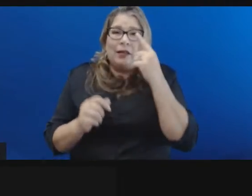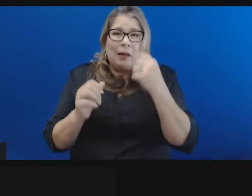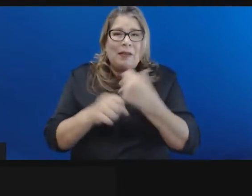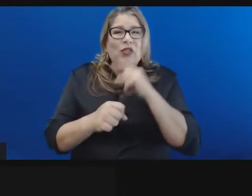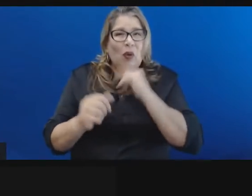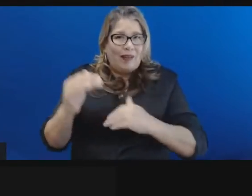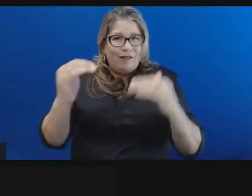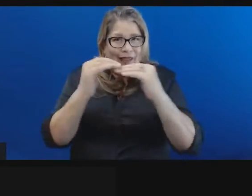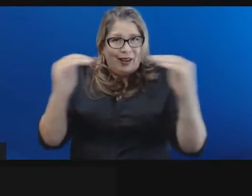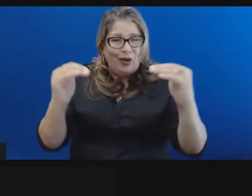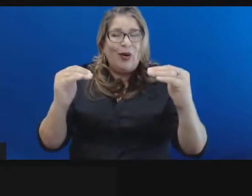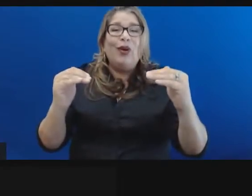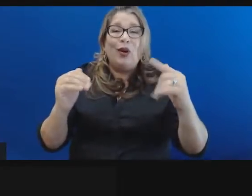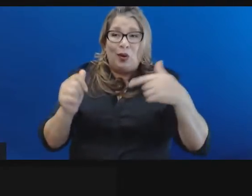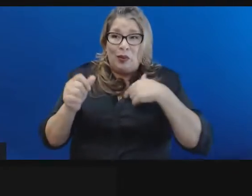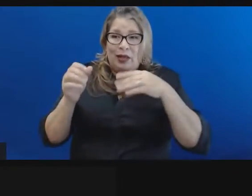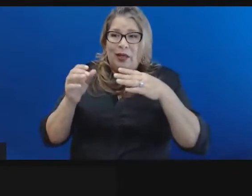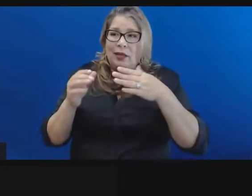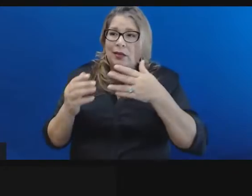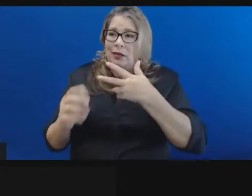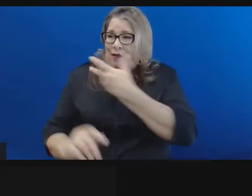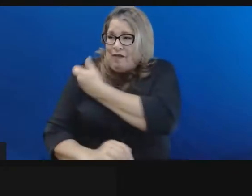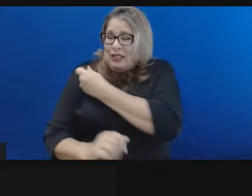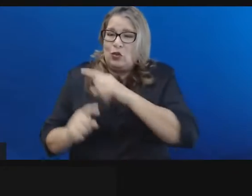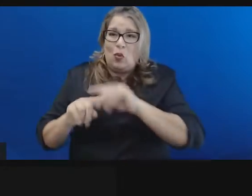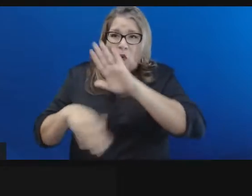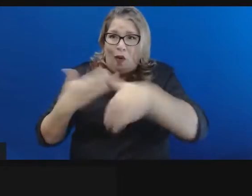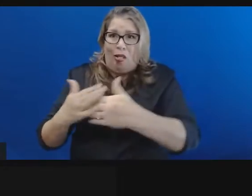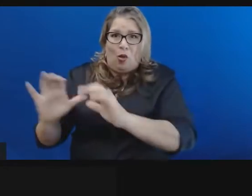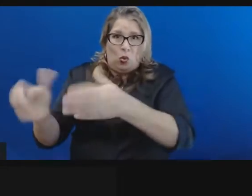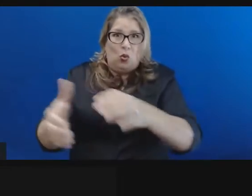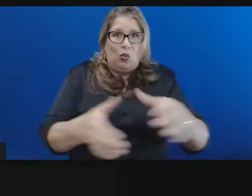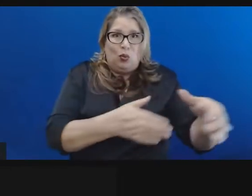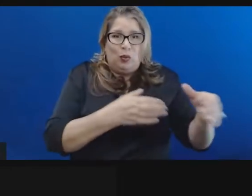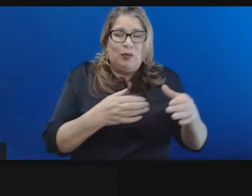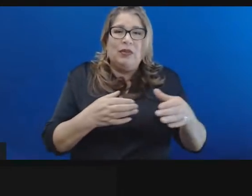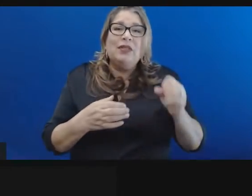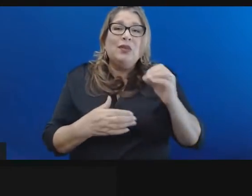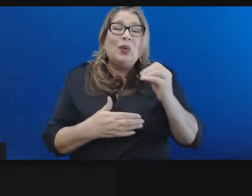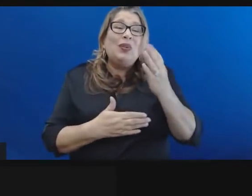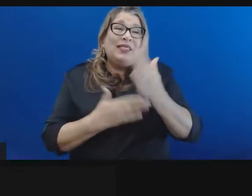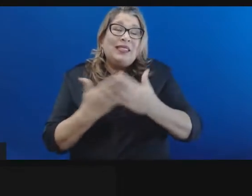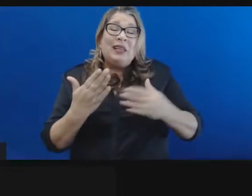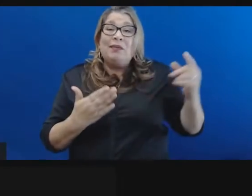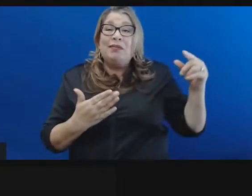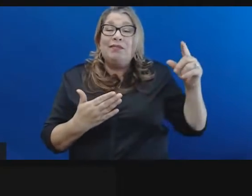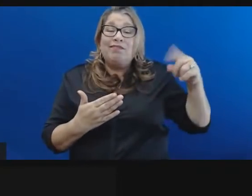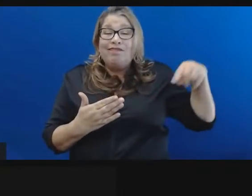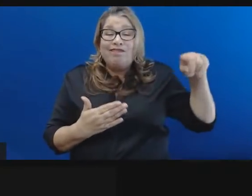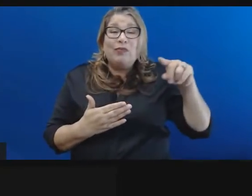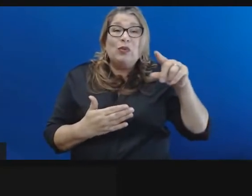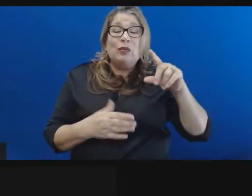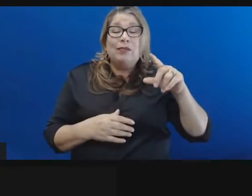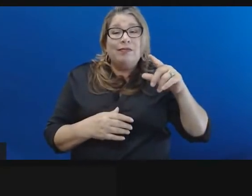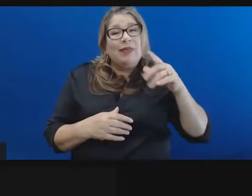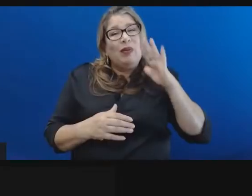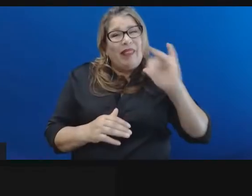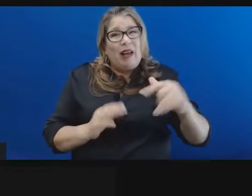to accelerating and I think really doing more in this space than we've done already.